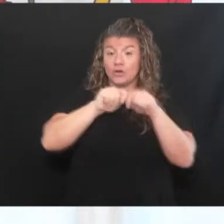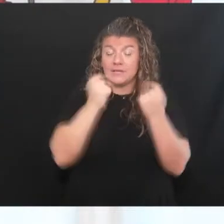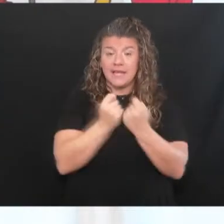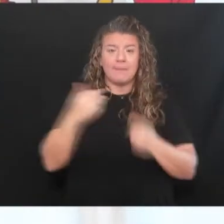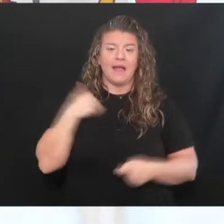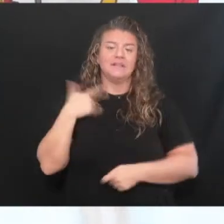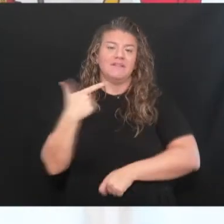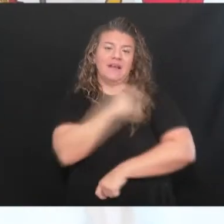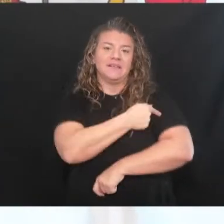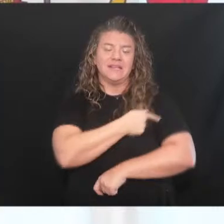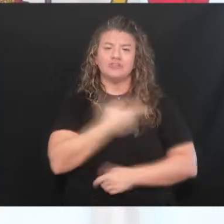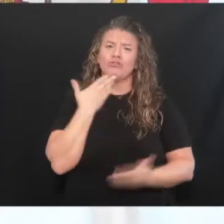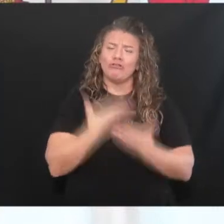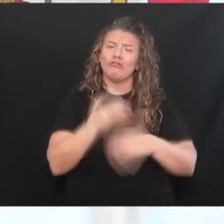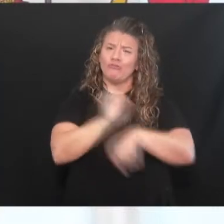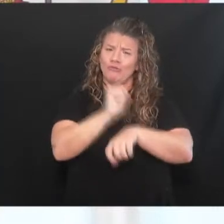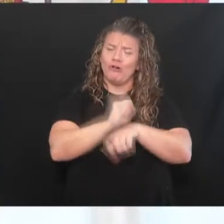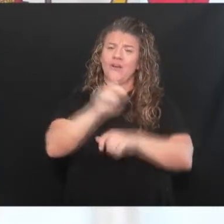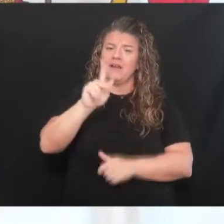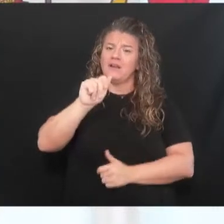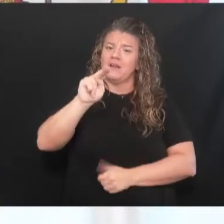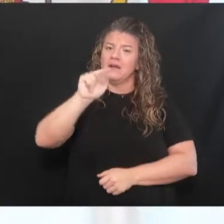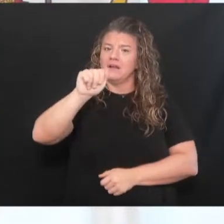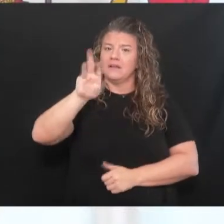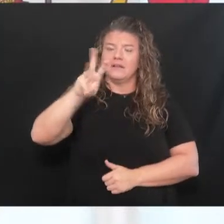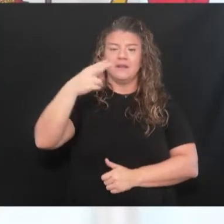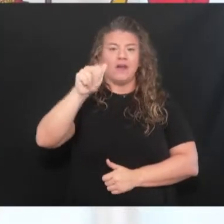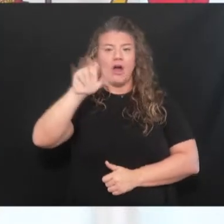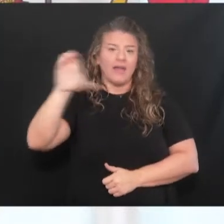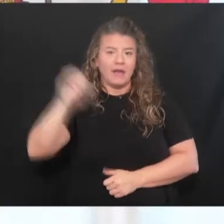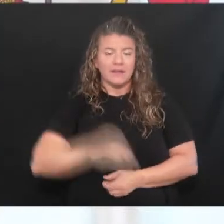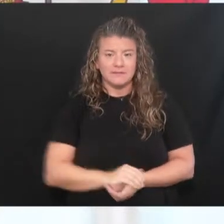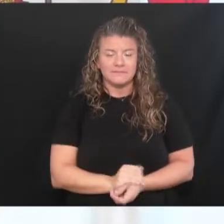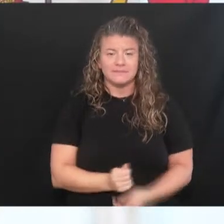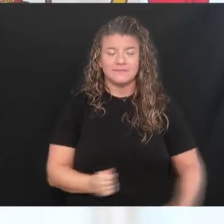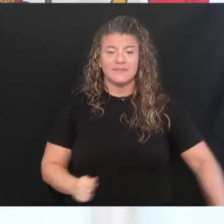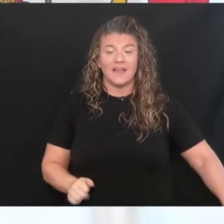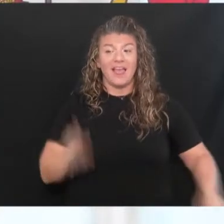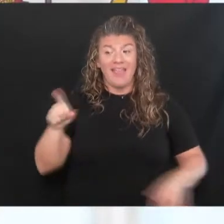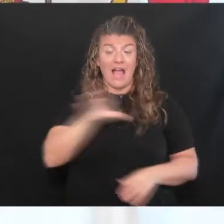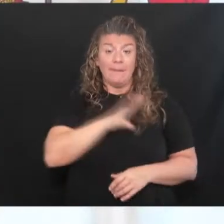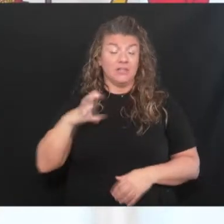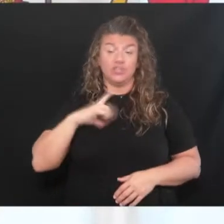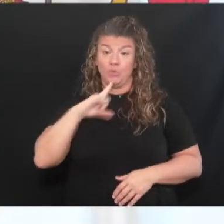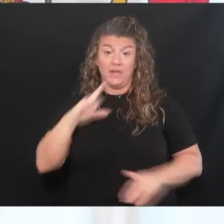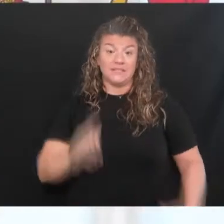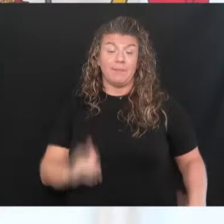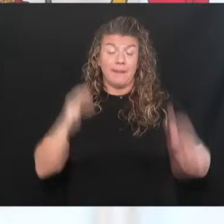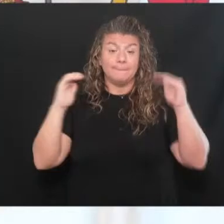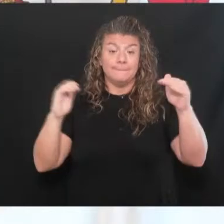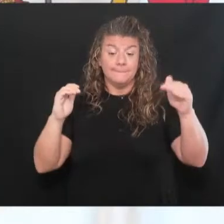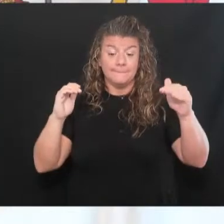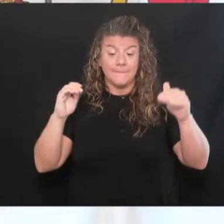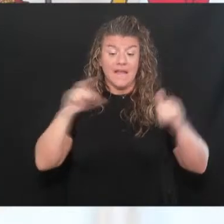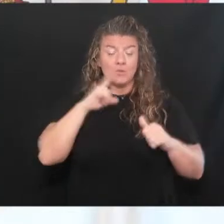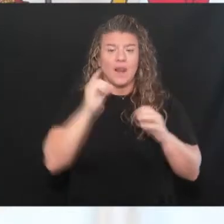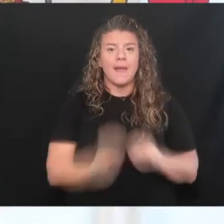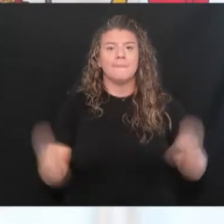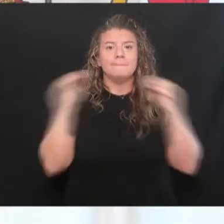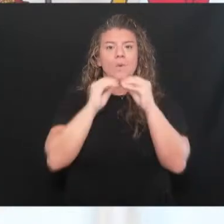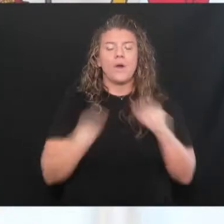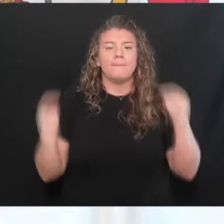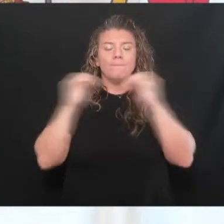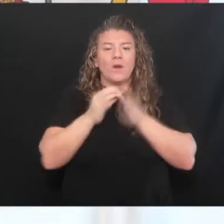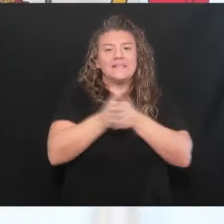way to go, Kanawha County. I love it. The Kanawha County Commission's stepping up, and it's just more and more incentives to